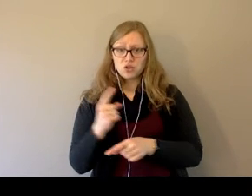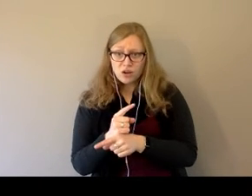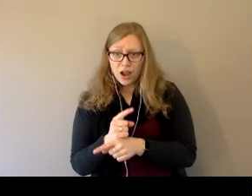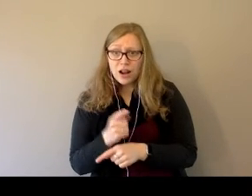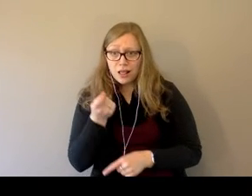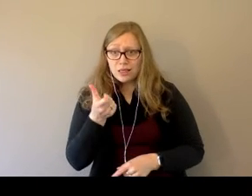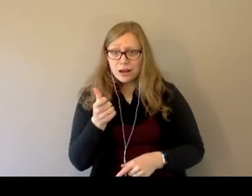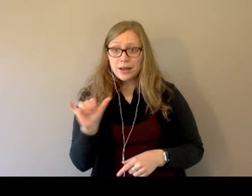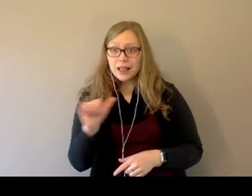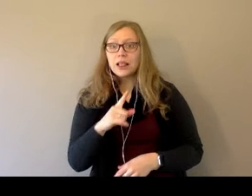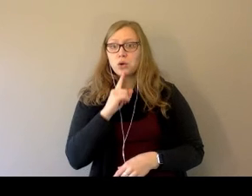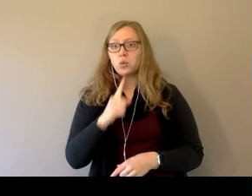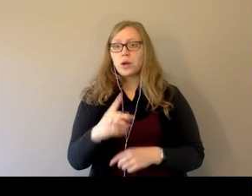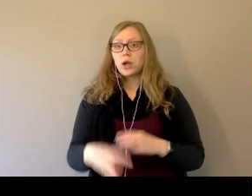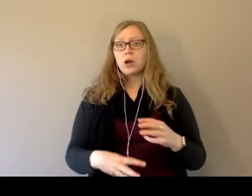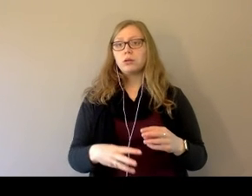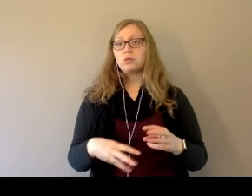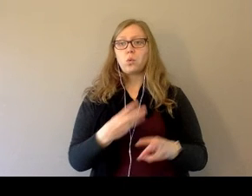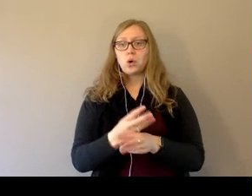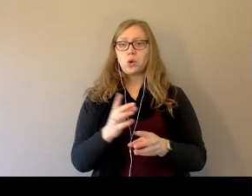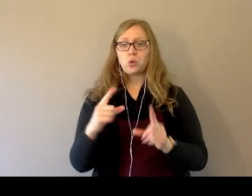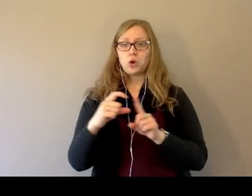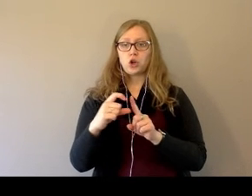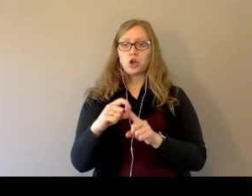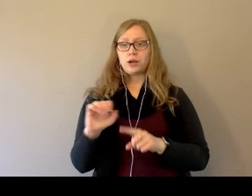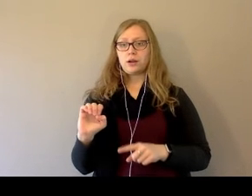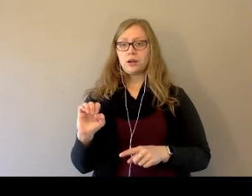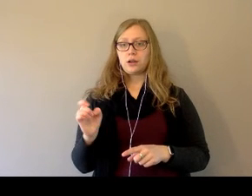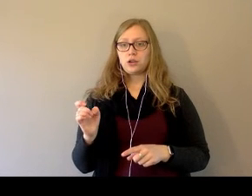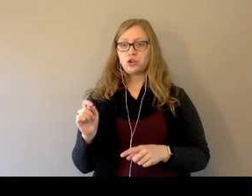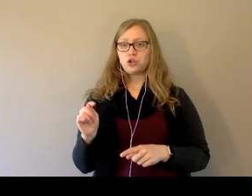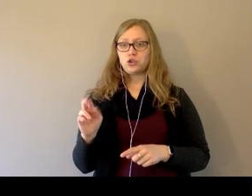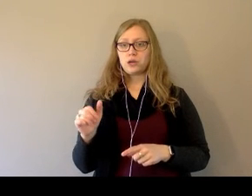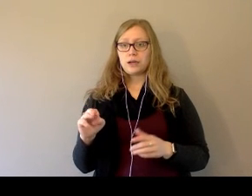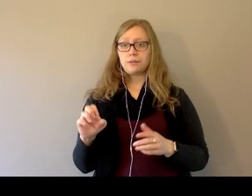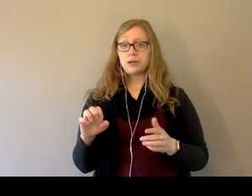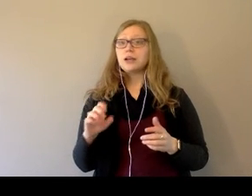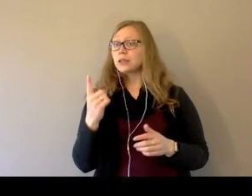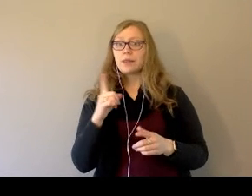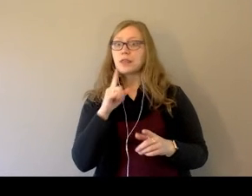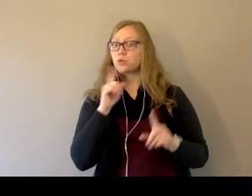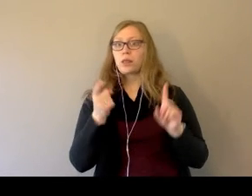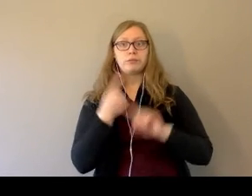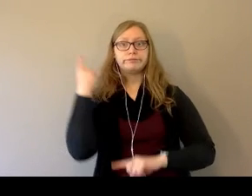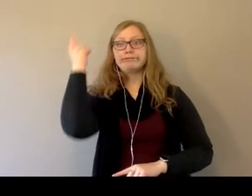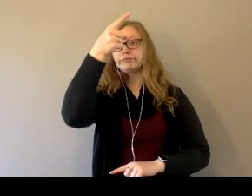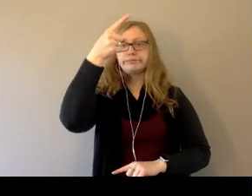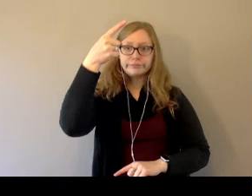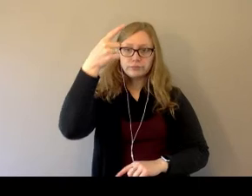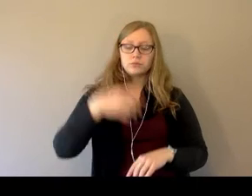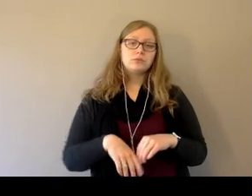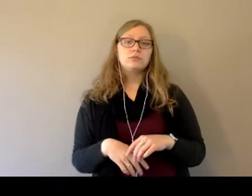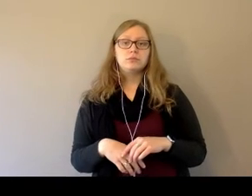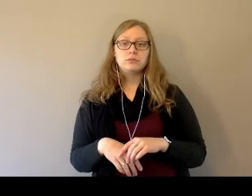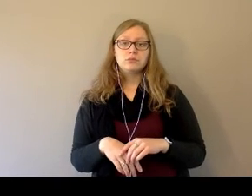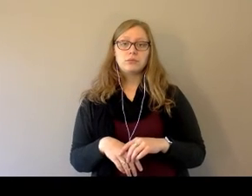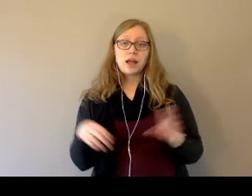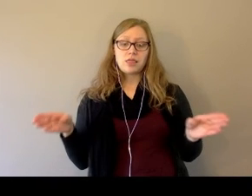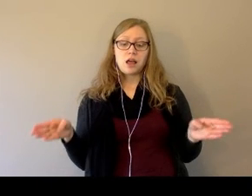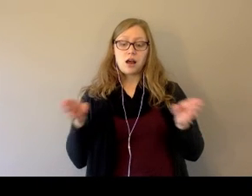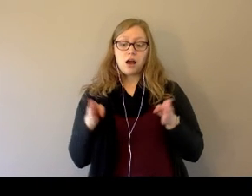that are farthest from each other. They're the extremes. And the B and C are called means because they're in the middle. And